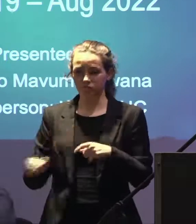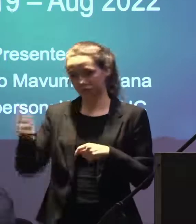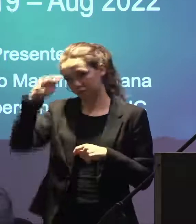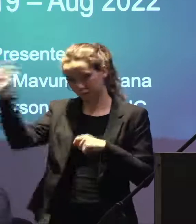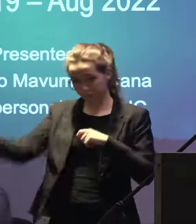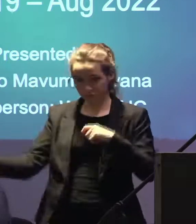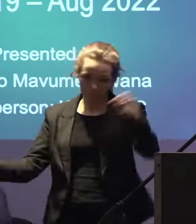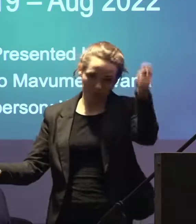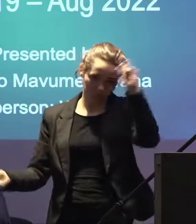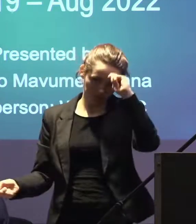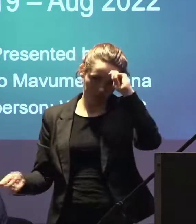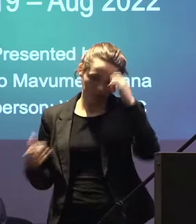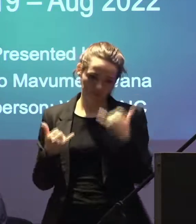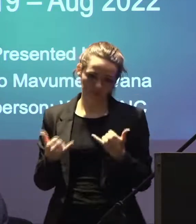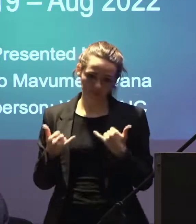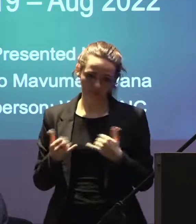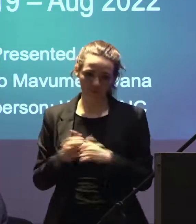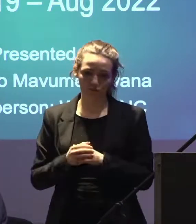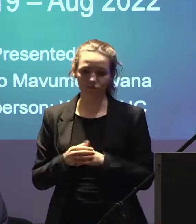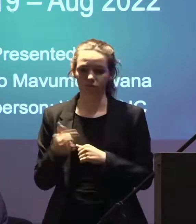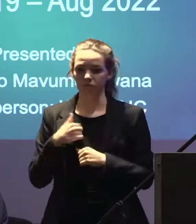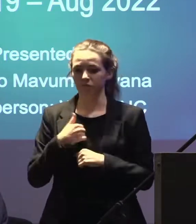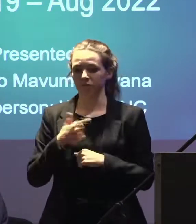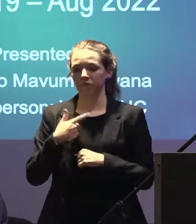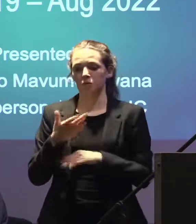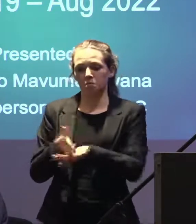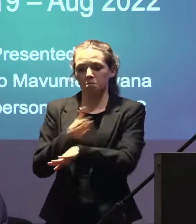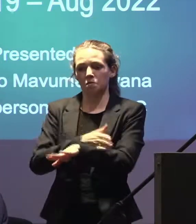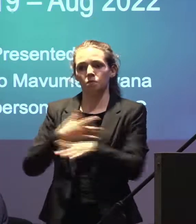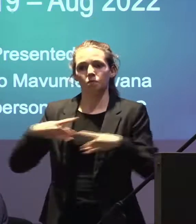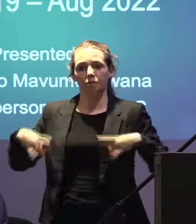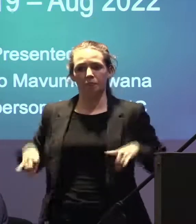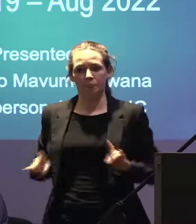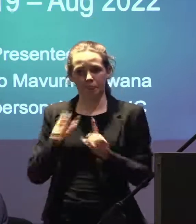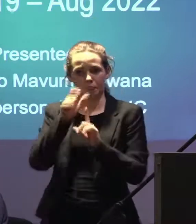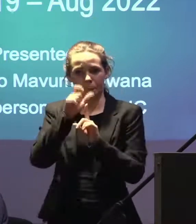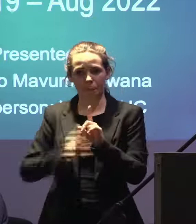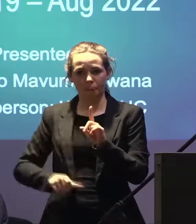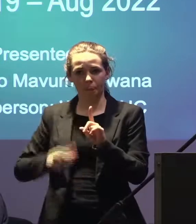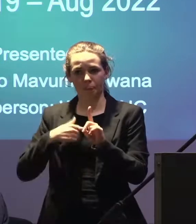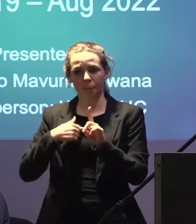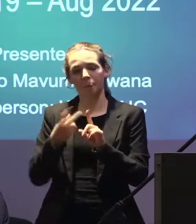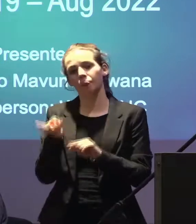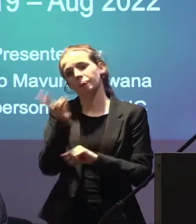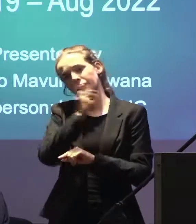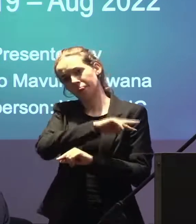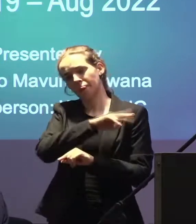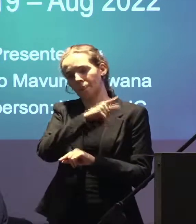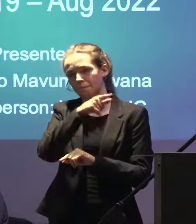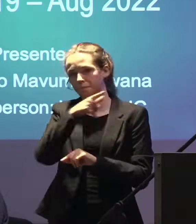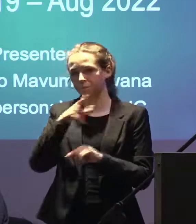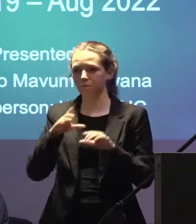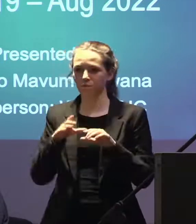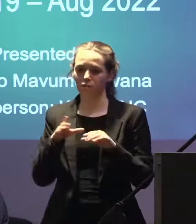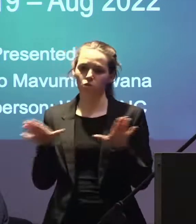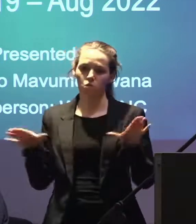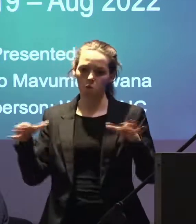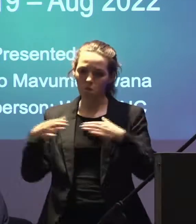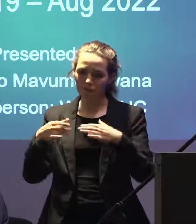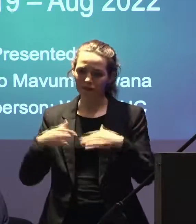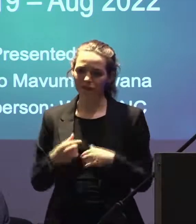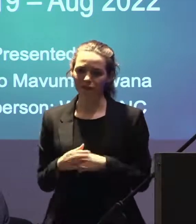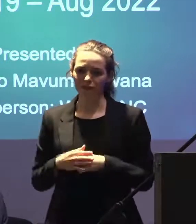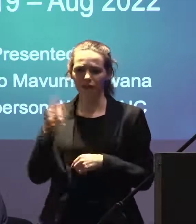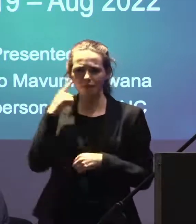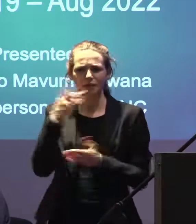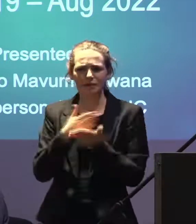hat as the former chairperson of the outgoing committee. I think some people are still calling